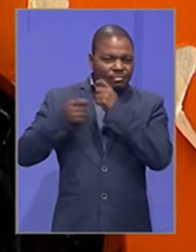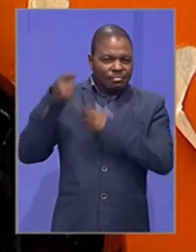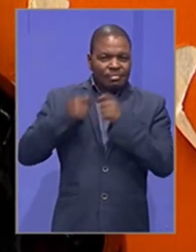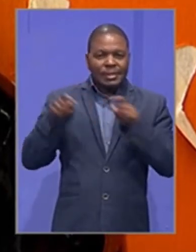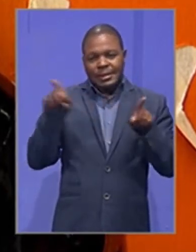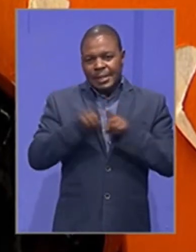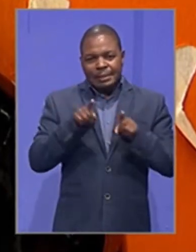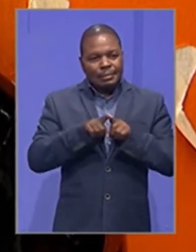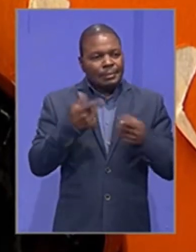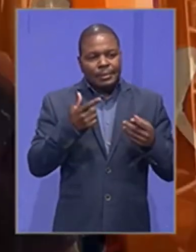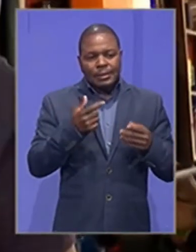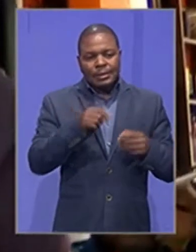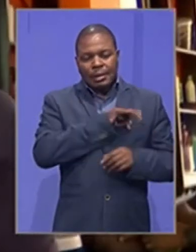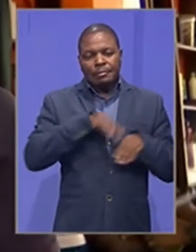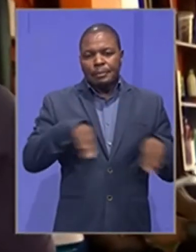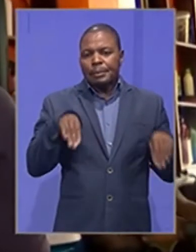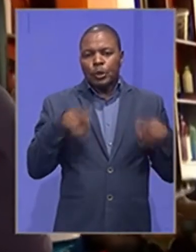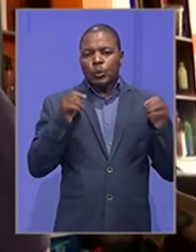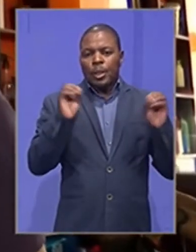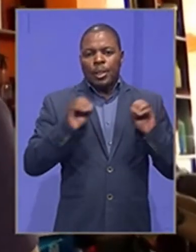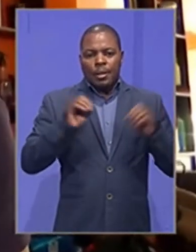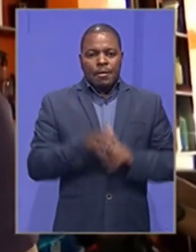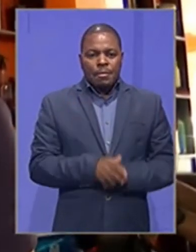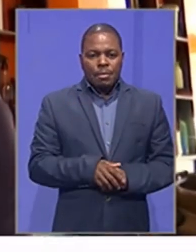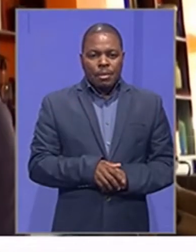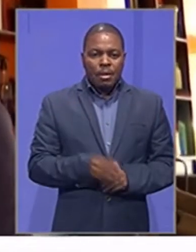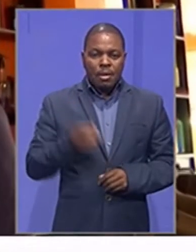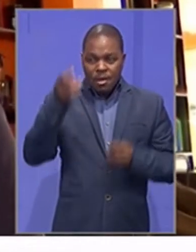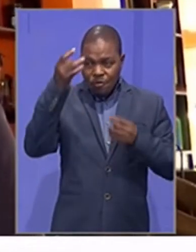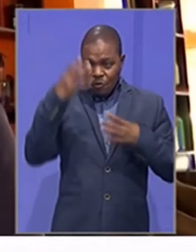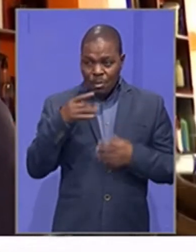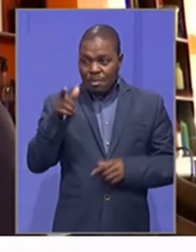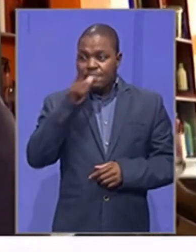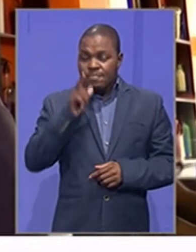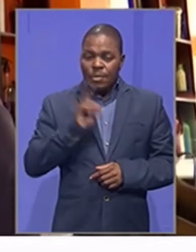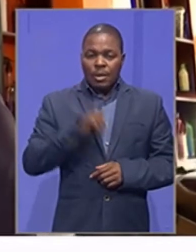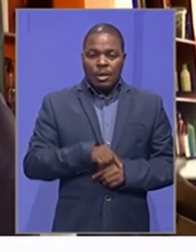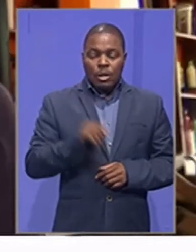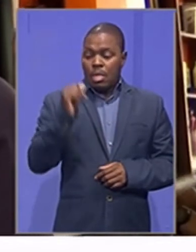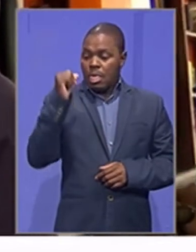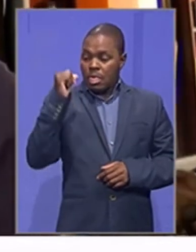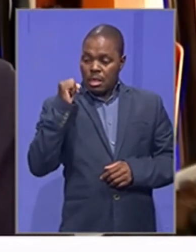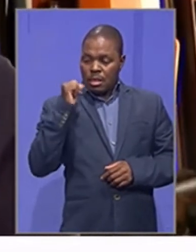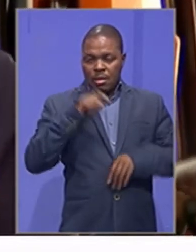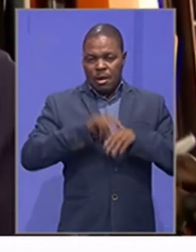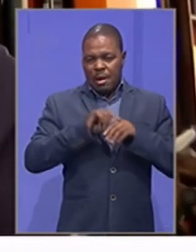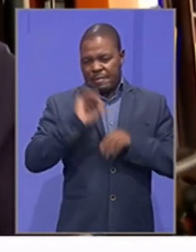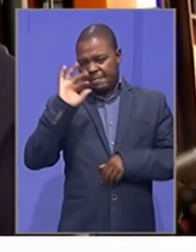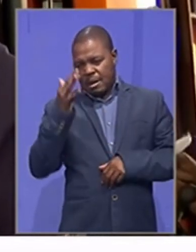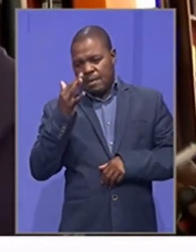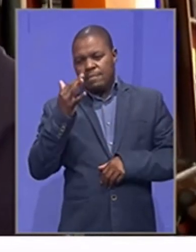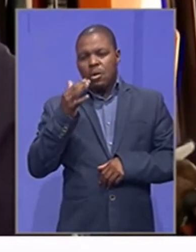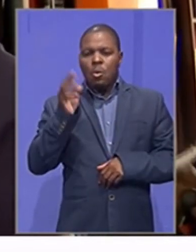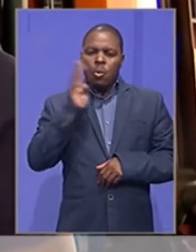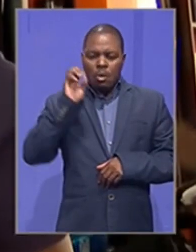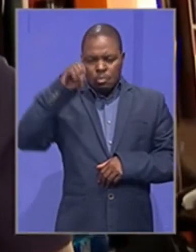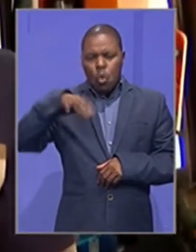se badiri ba se dirang. According to their information, they told us that by yesterday at 5 o'clock it will be